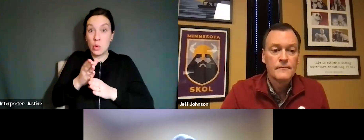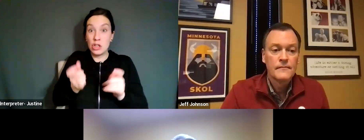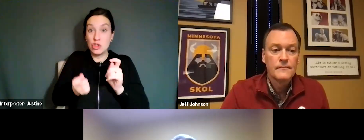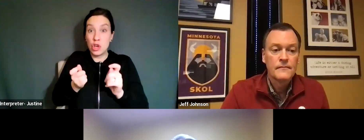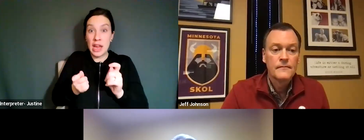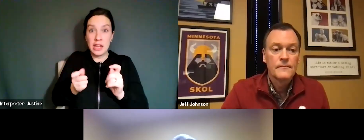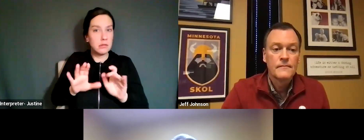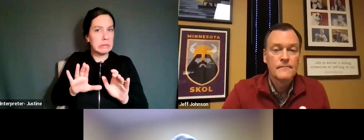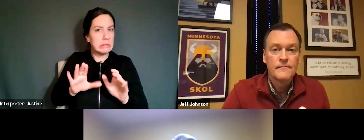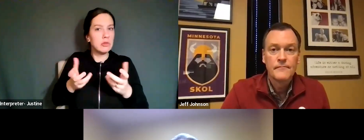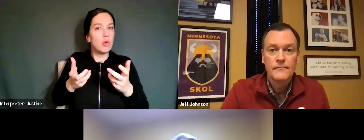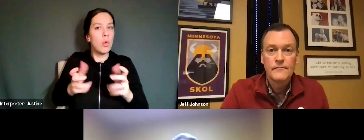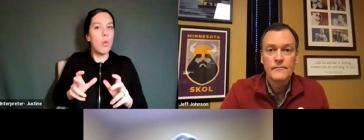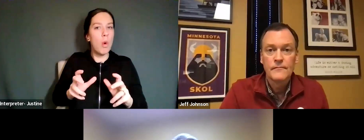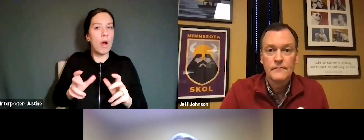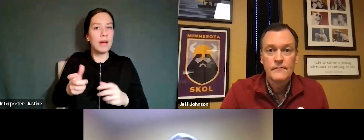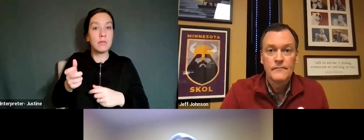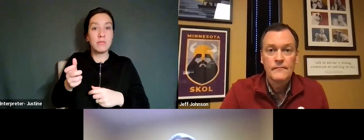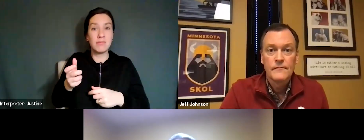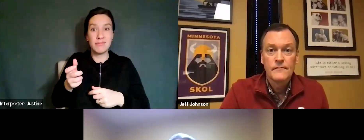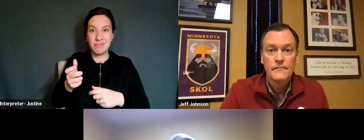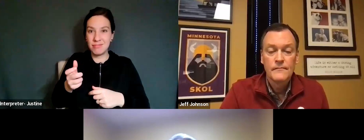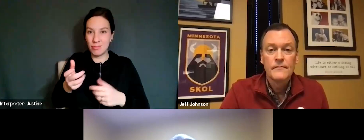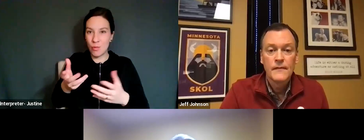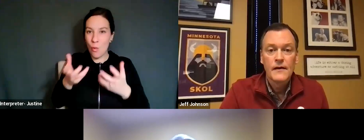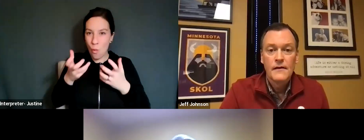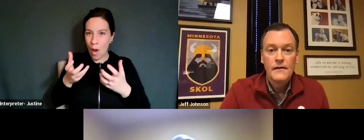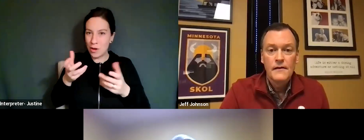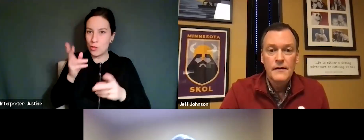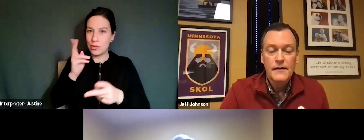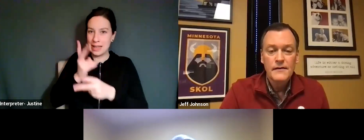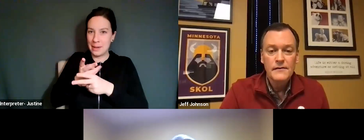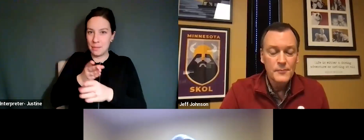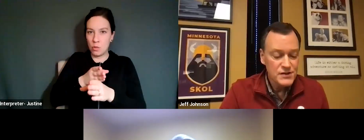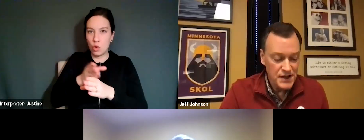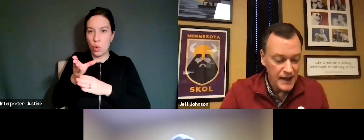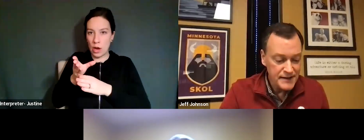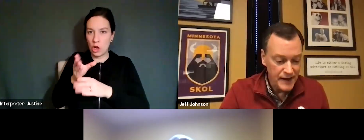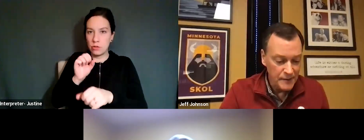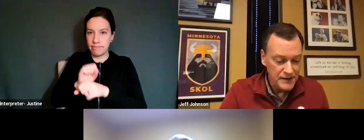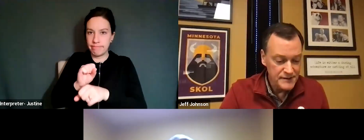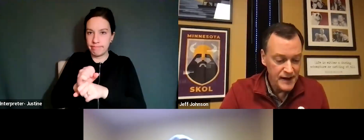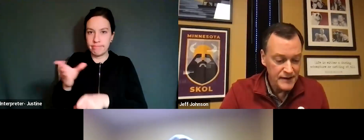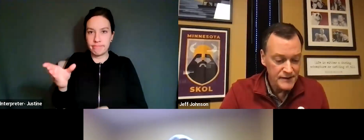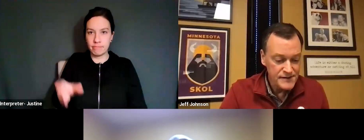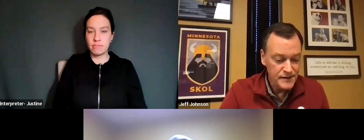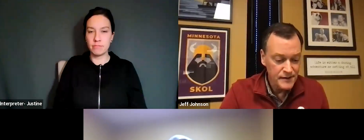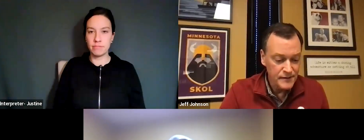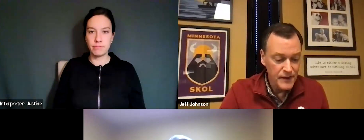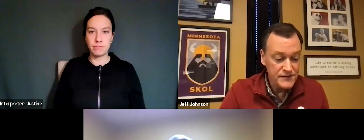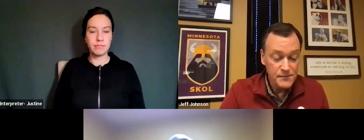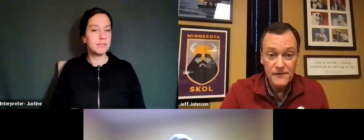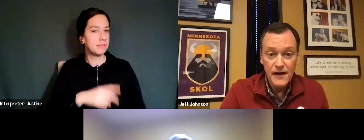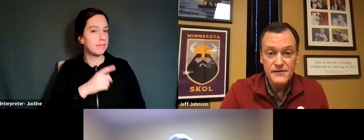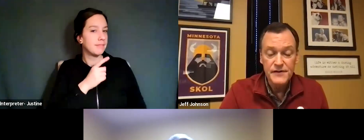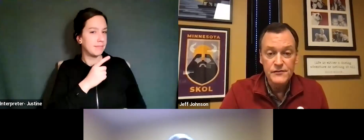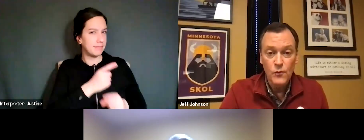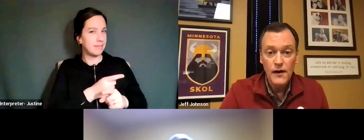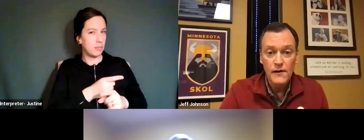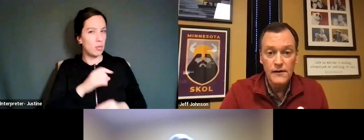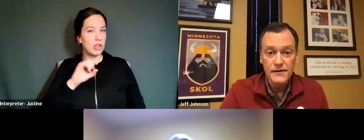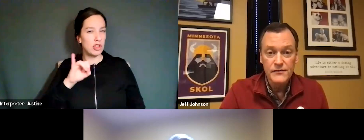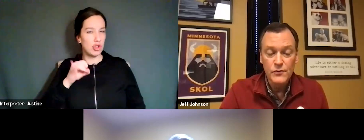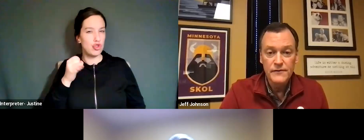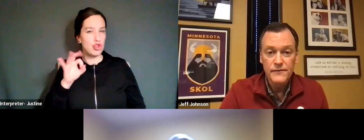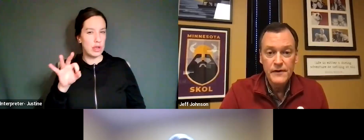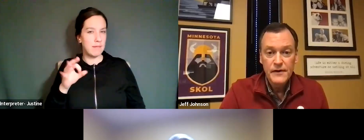and have it go on to a career where it does make a difference. Yeah, let me just add to that, because that's my philosophy as